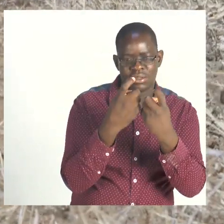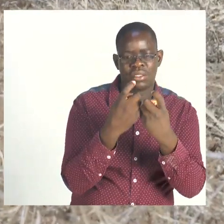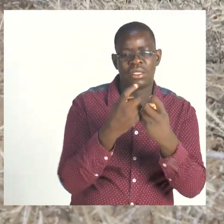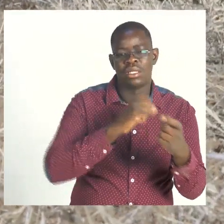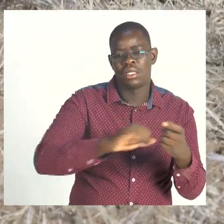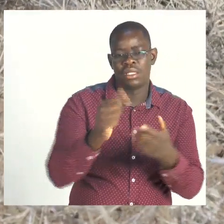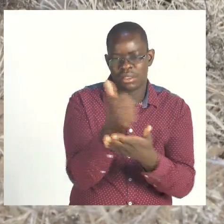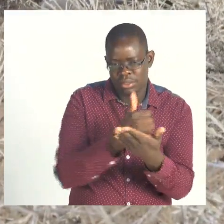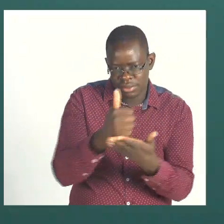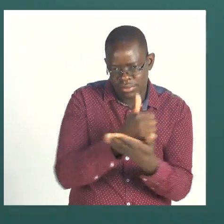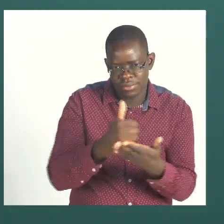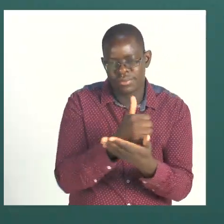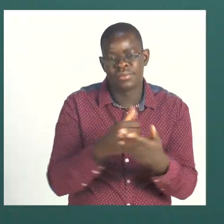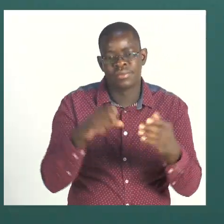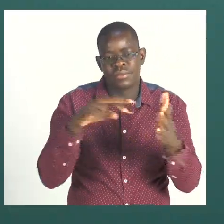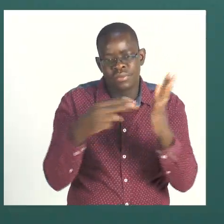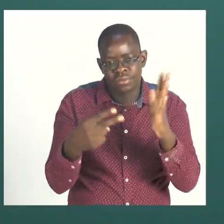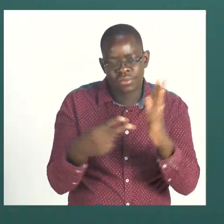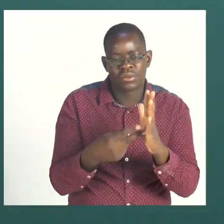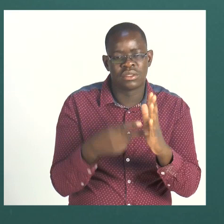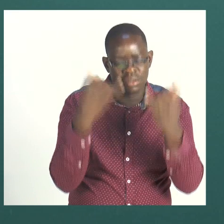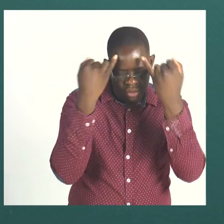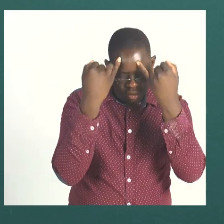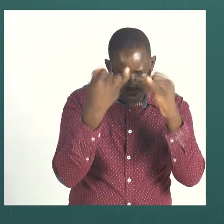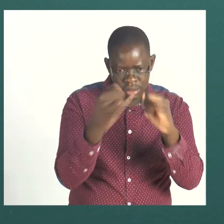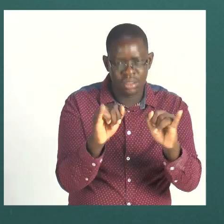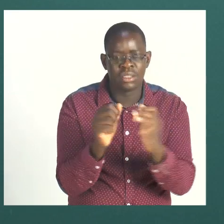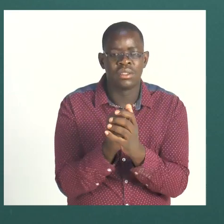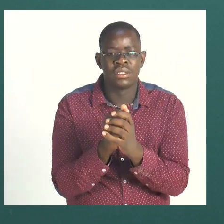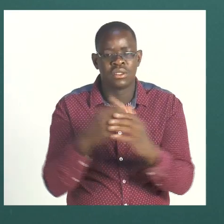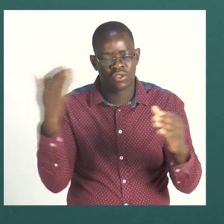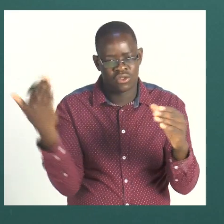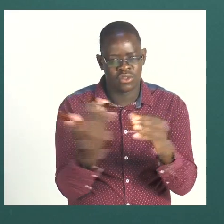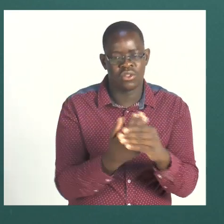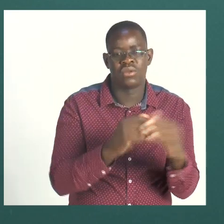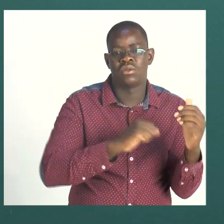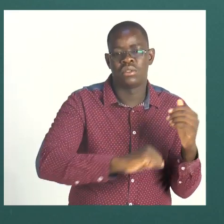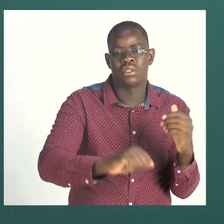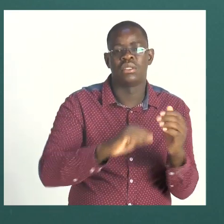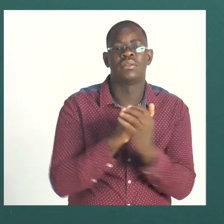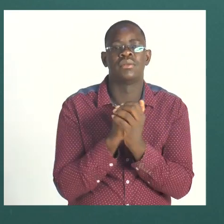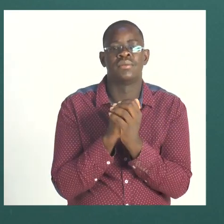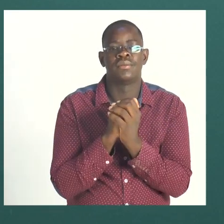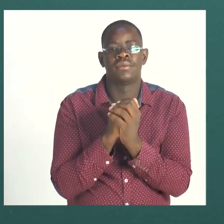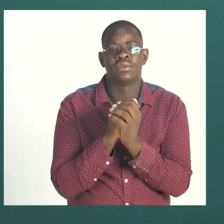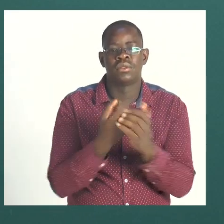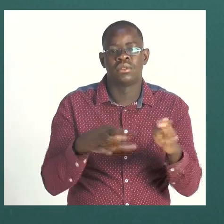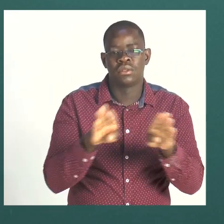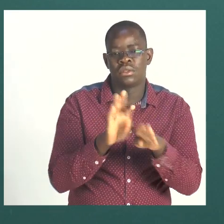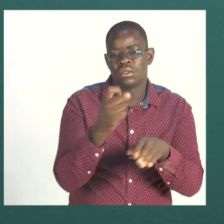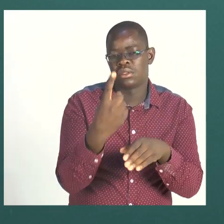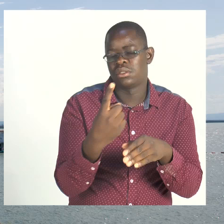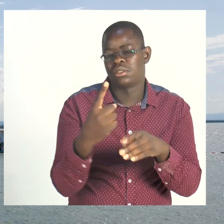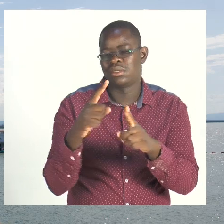reclamation. Land reclamation is the idea of getting new land. This is usually done in